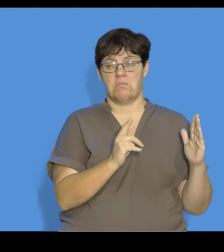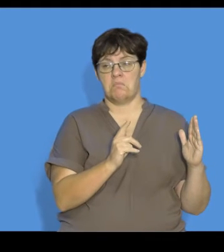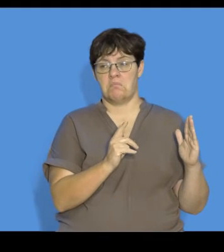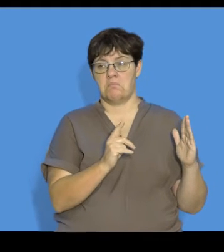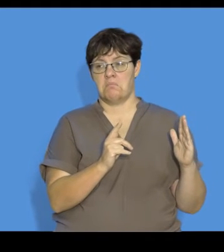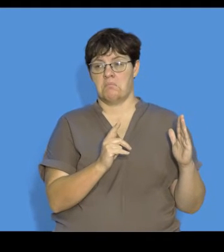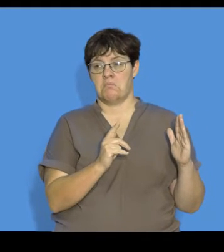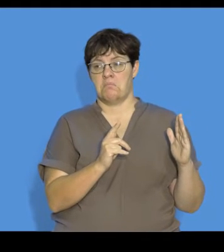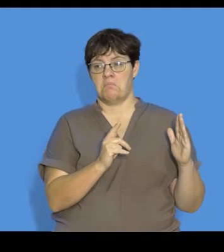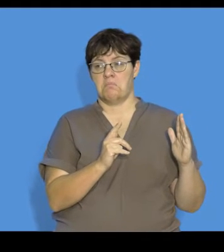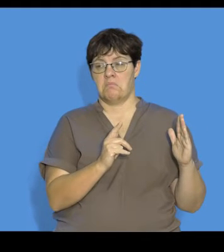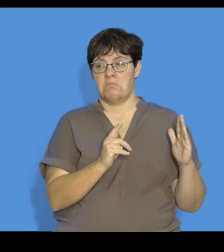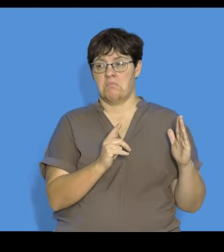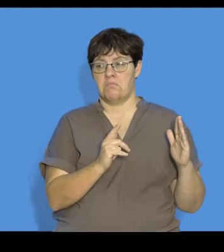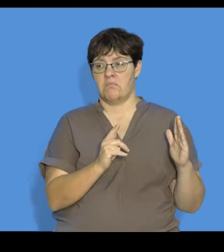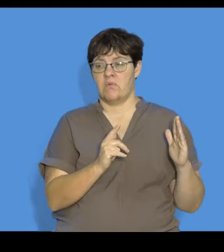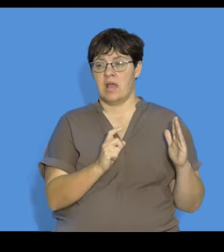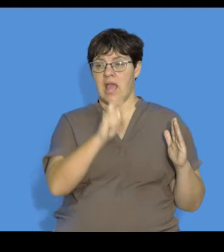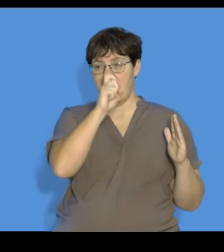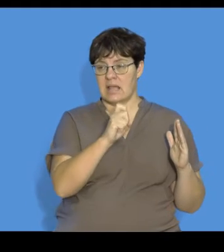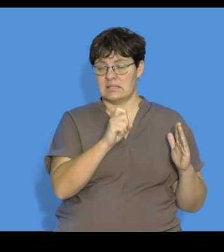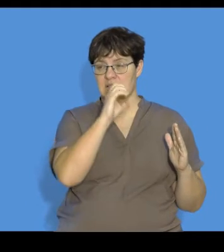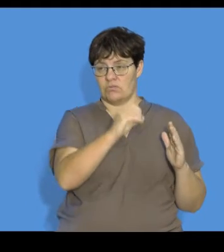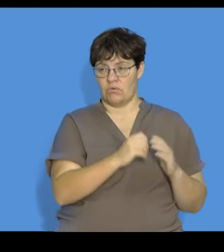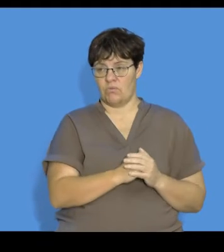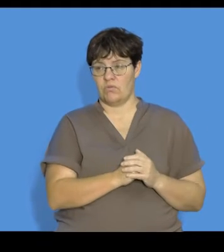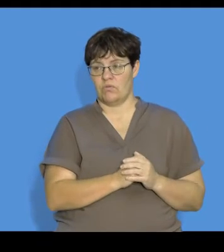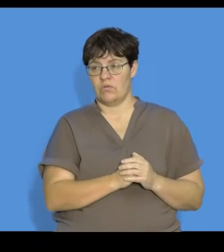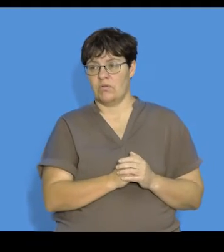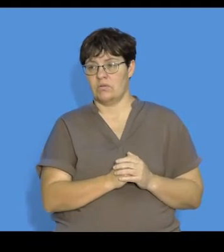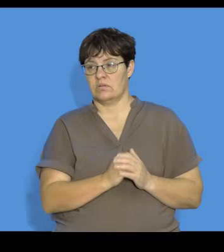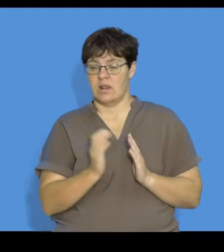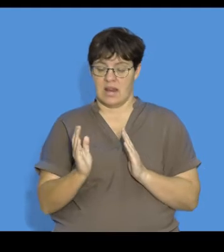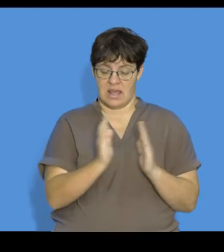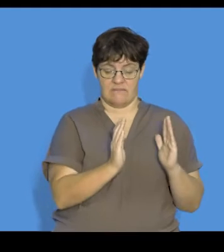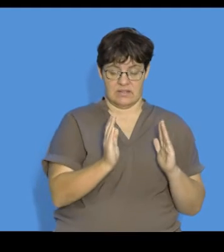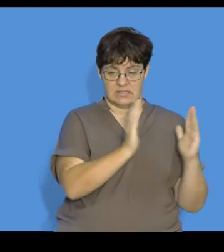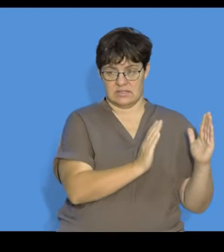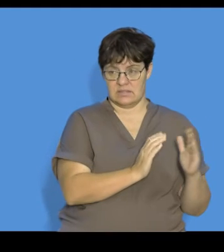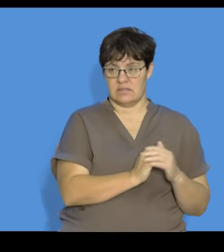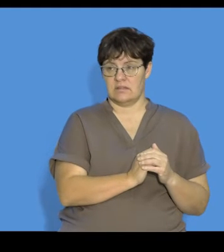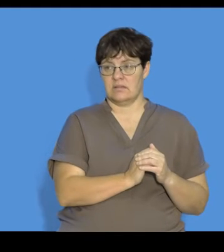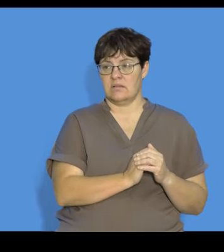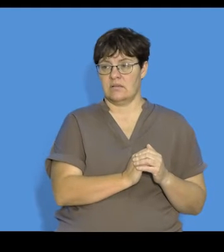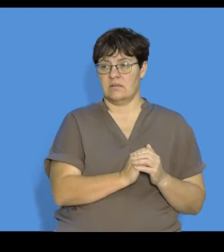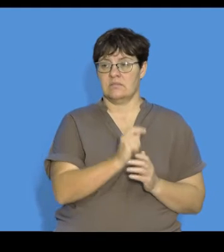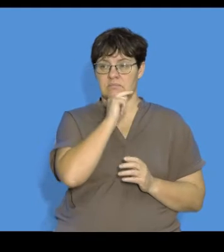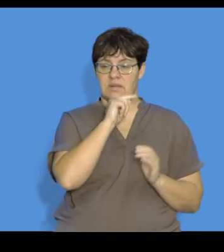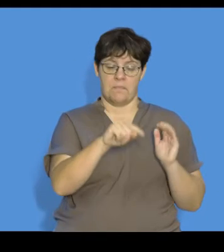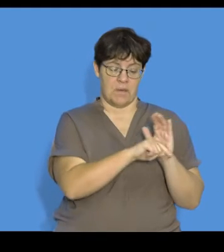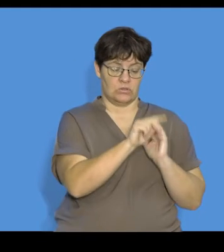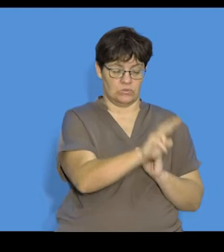becoming x is equals to 0, it moves 2 units to the left, which will land at minus